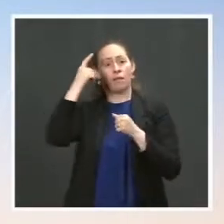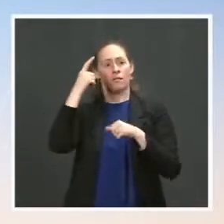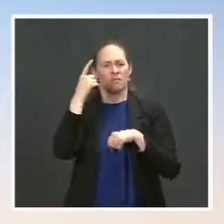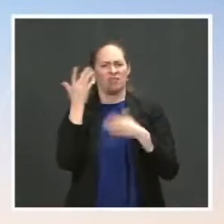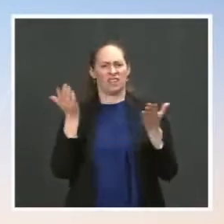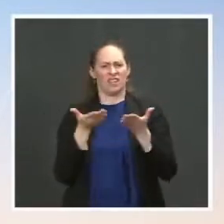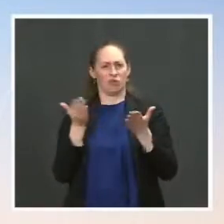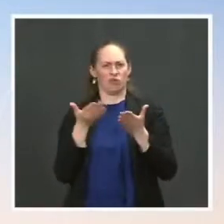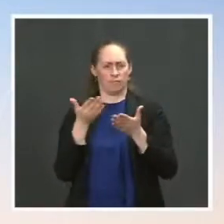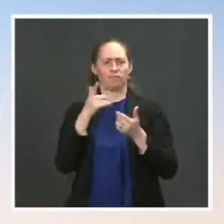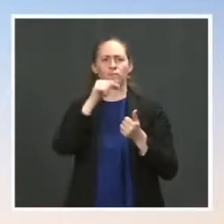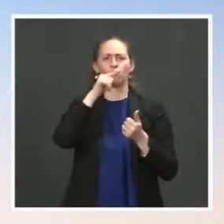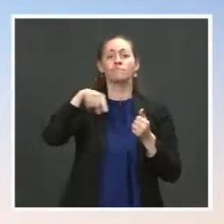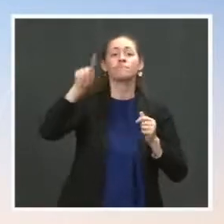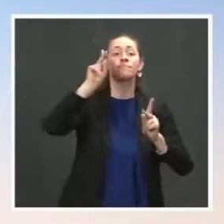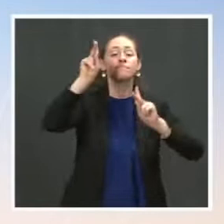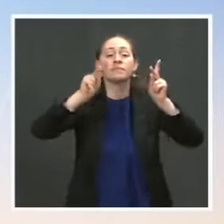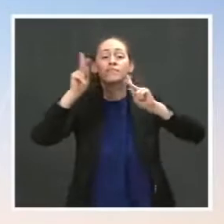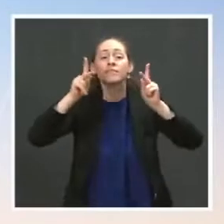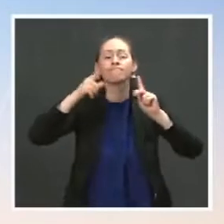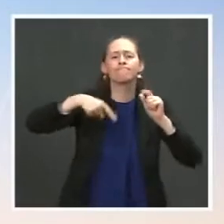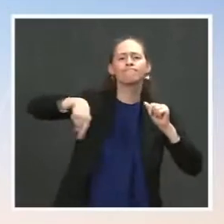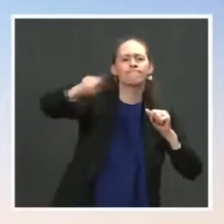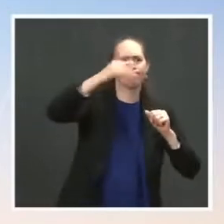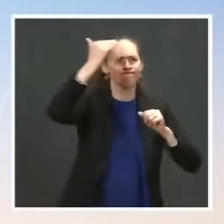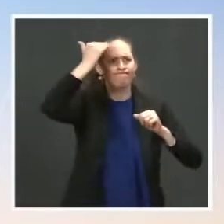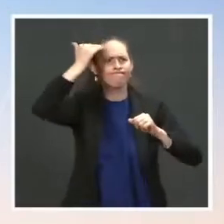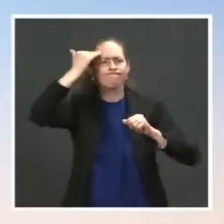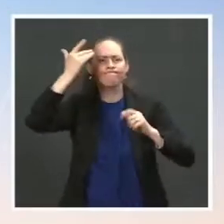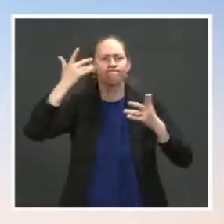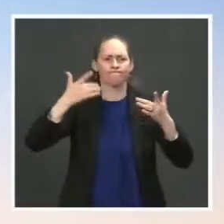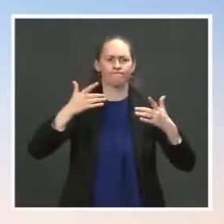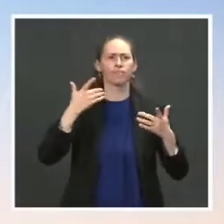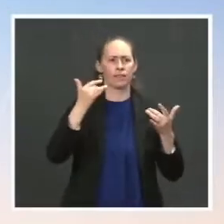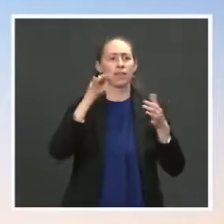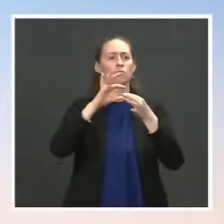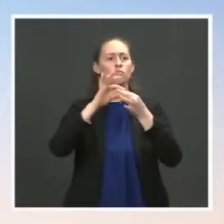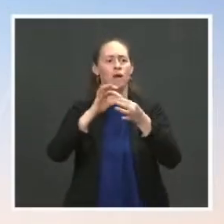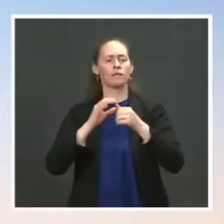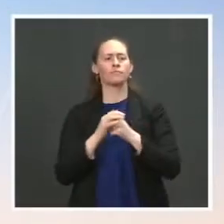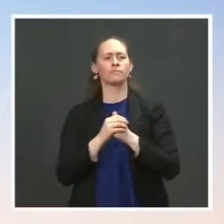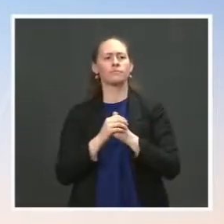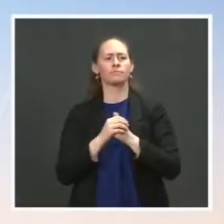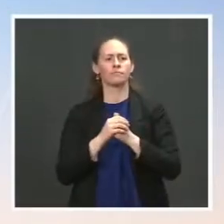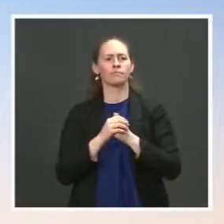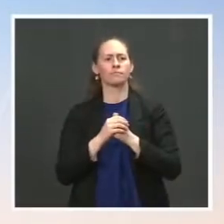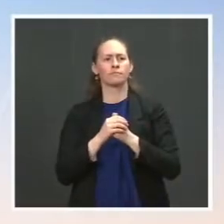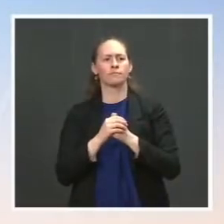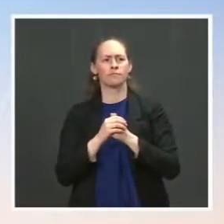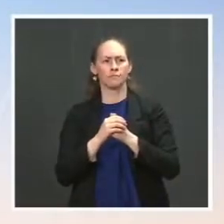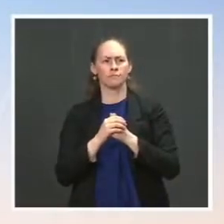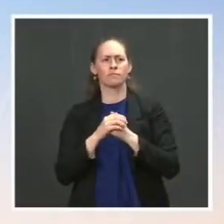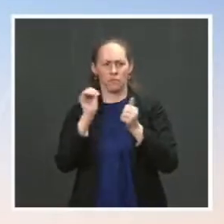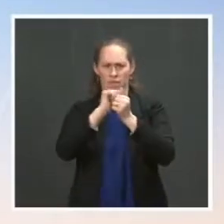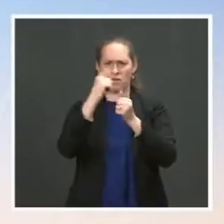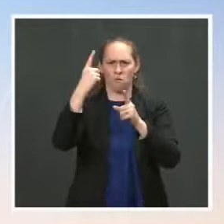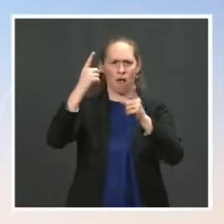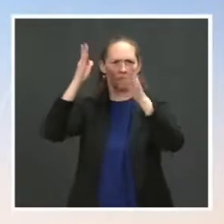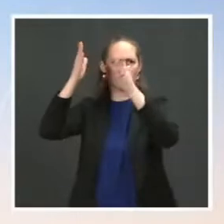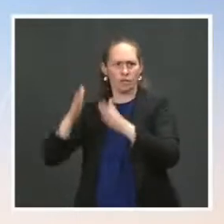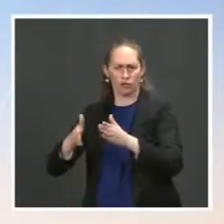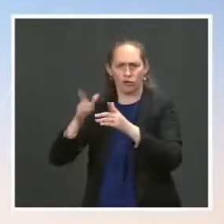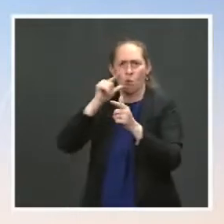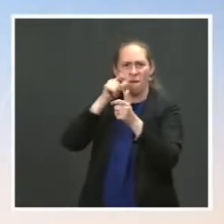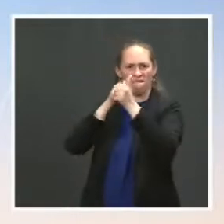the people who followed in the footsteps of Shalonda Young, can get to work. That's exactly what it will do. And we're looking forward to having those